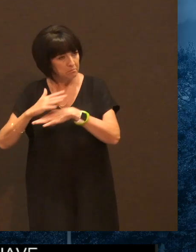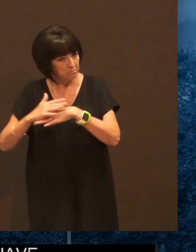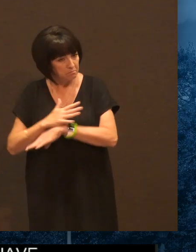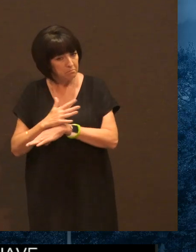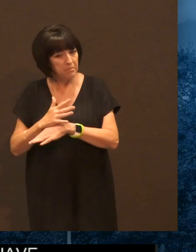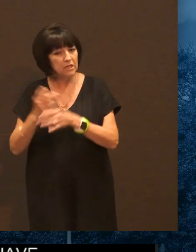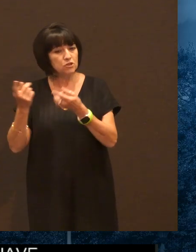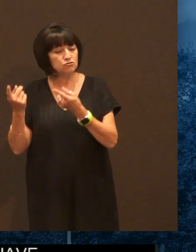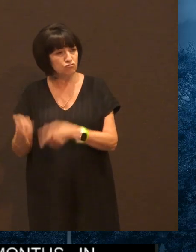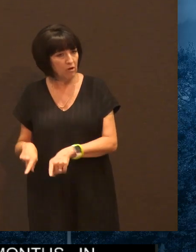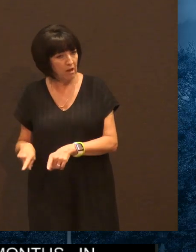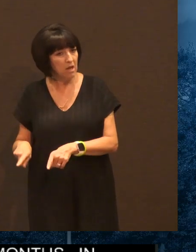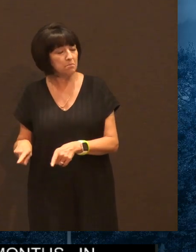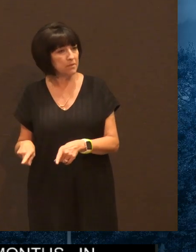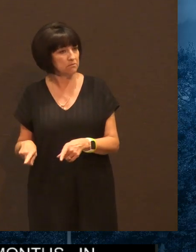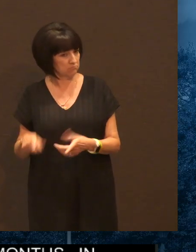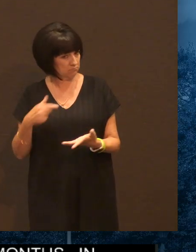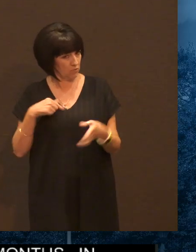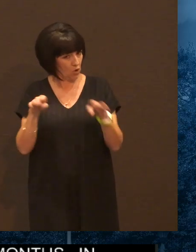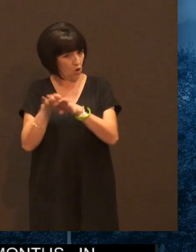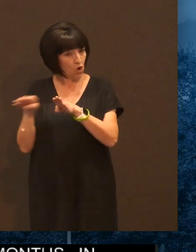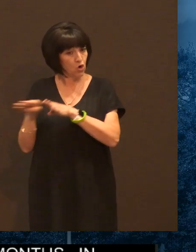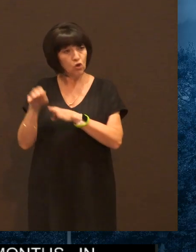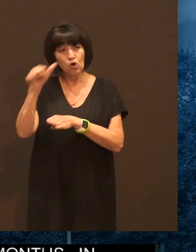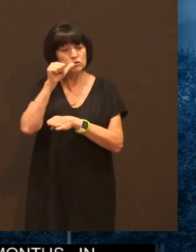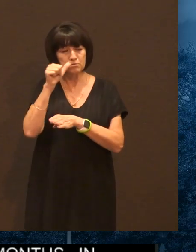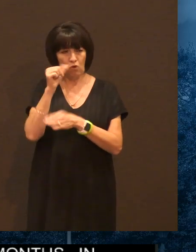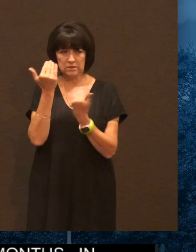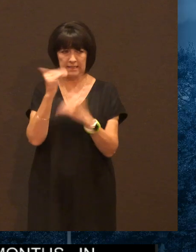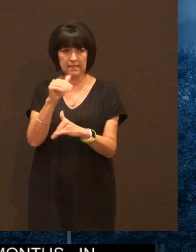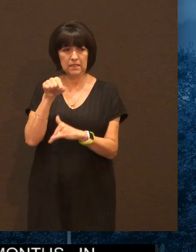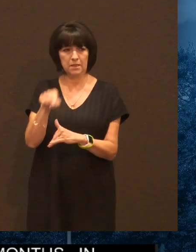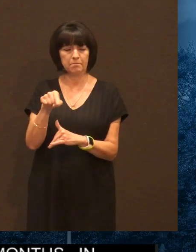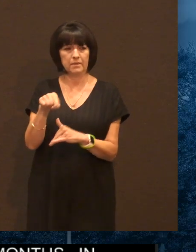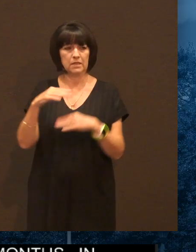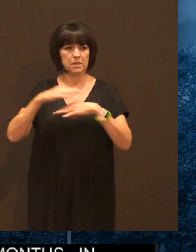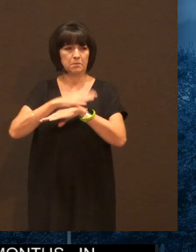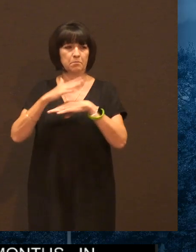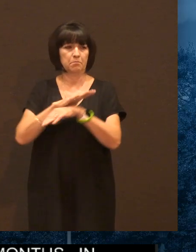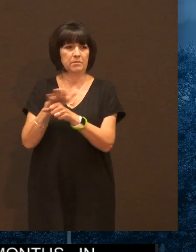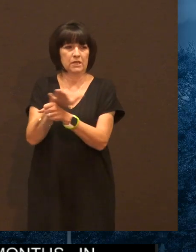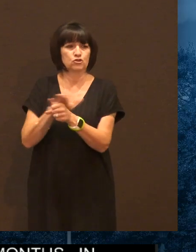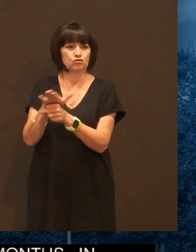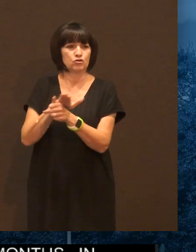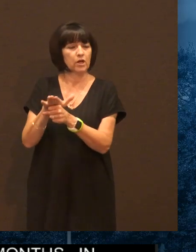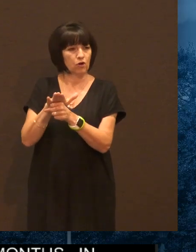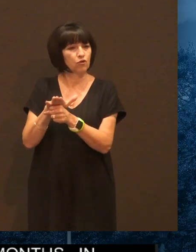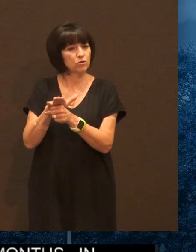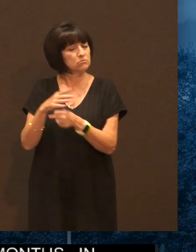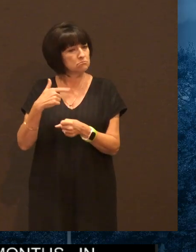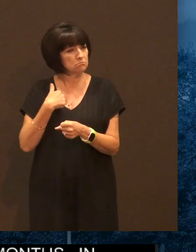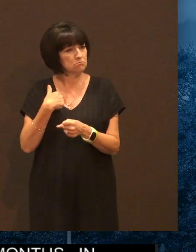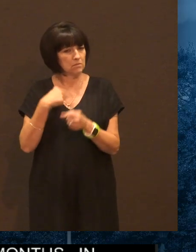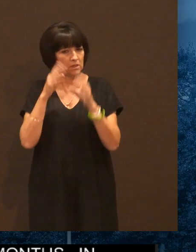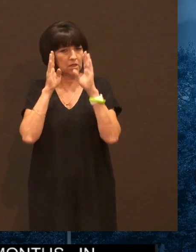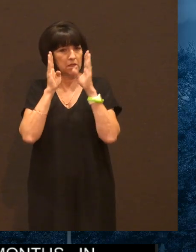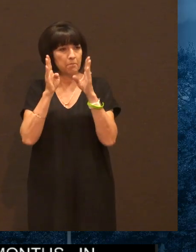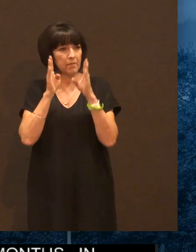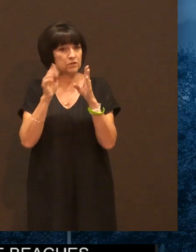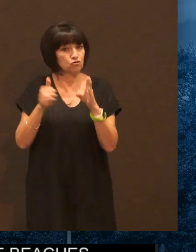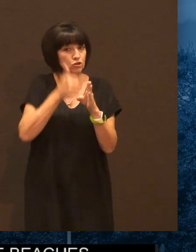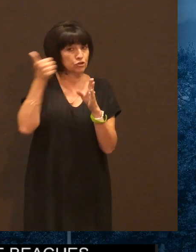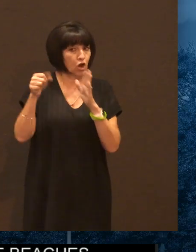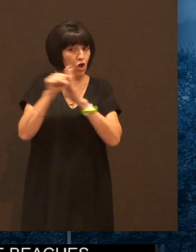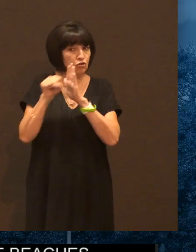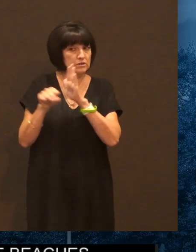for those zip codes in the beach areas. We do pay attention certainly to states in our region, and it's very positive